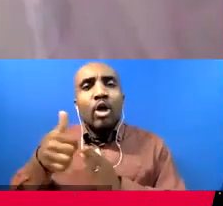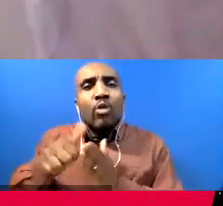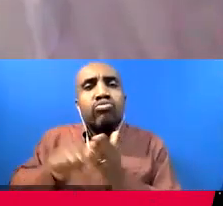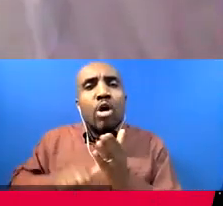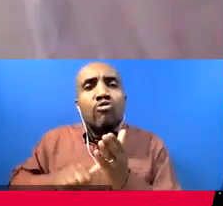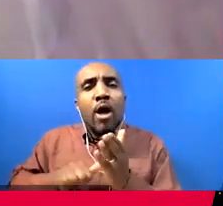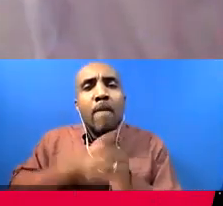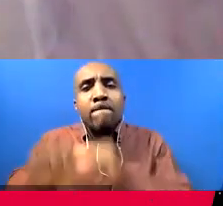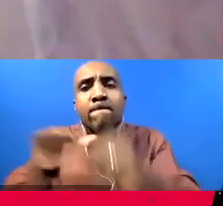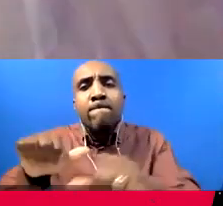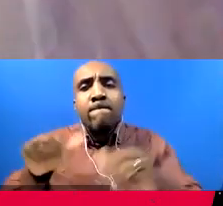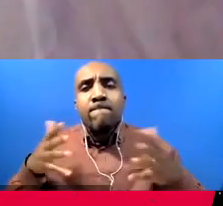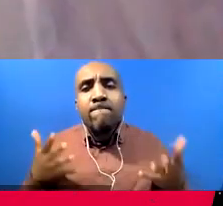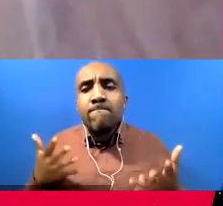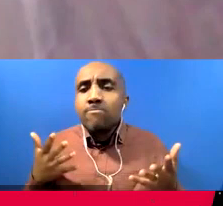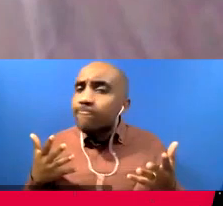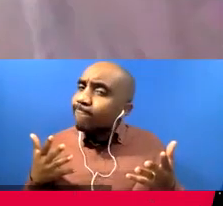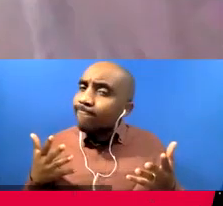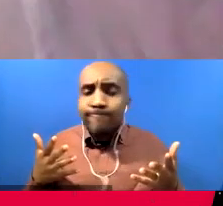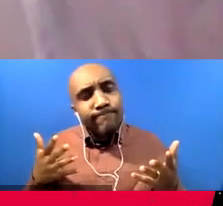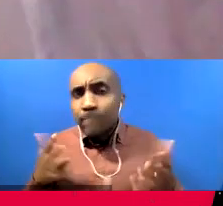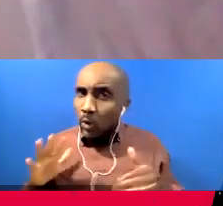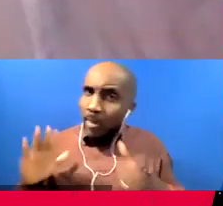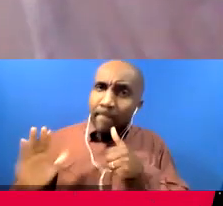So the program was kind of like